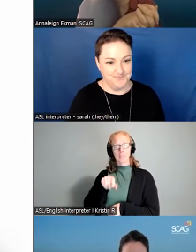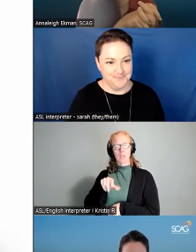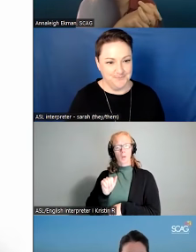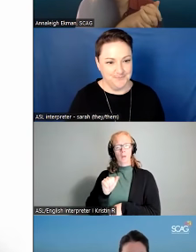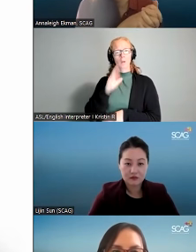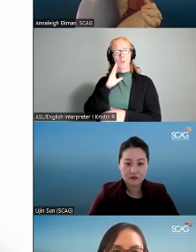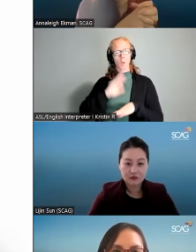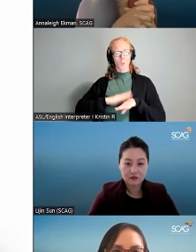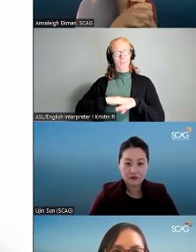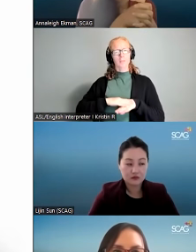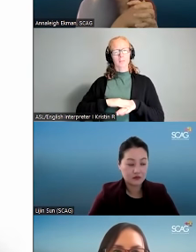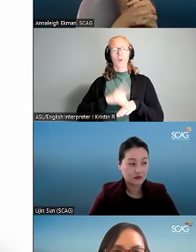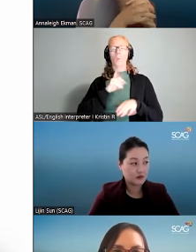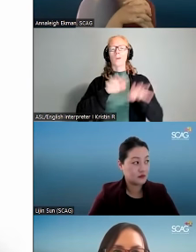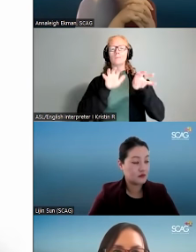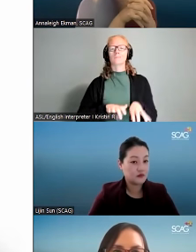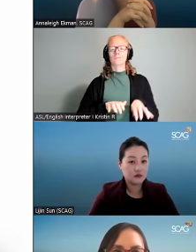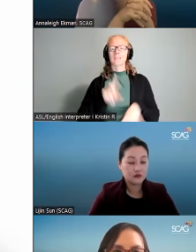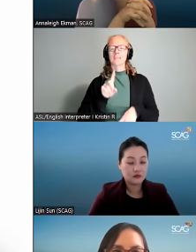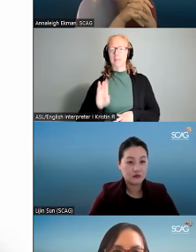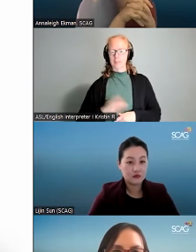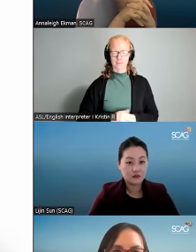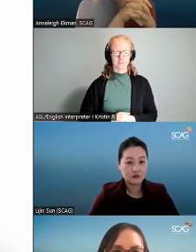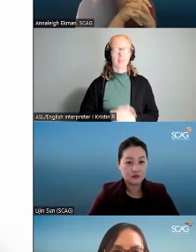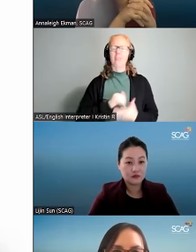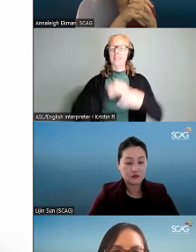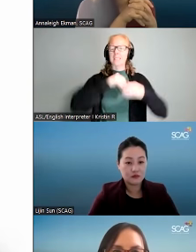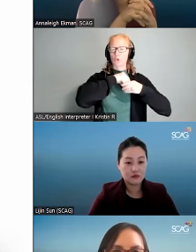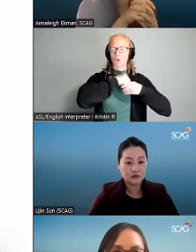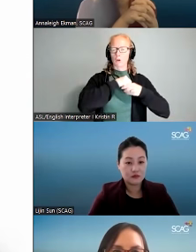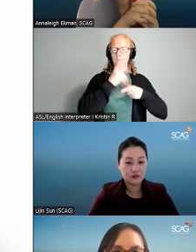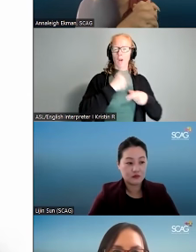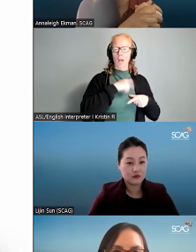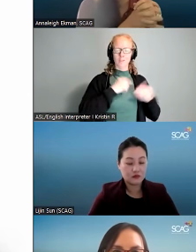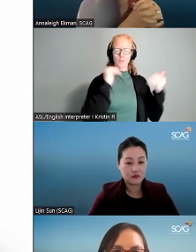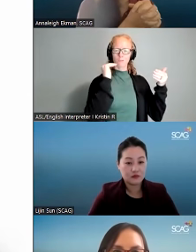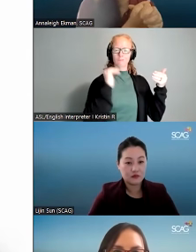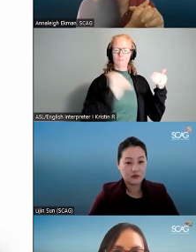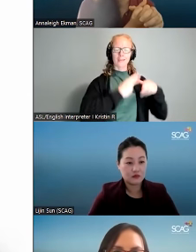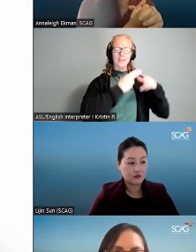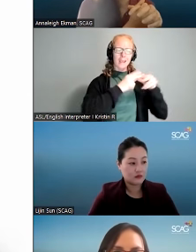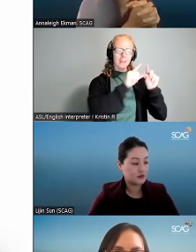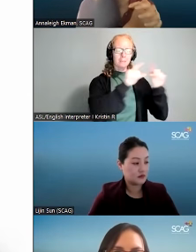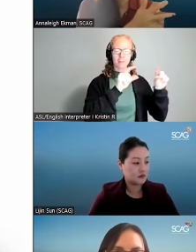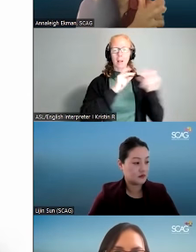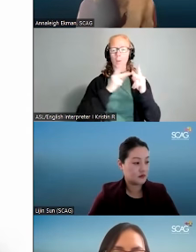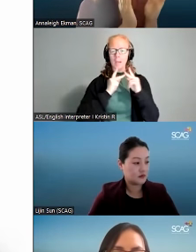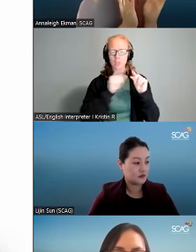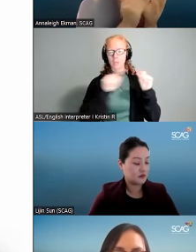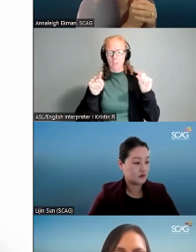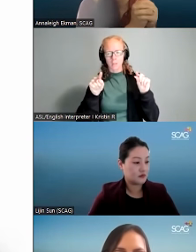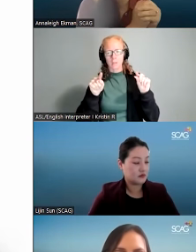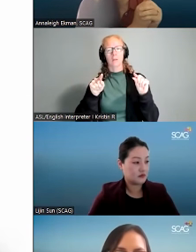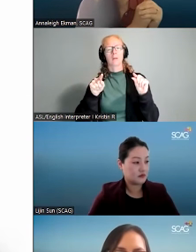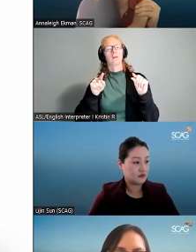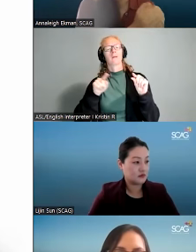IGR database. This is an internal tool where we can keep project information like the title, location, intensity, state